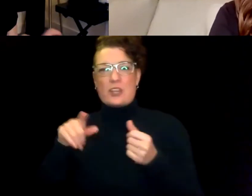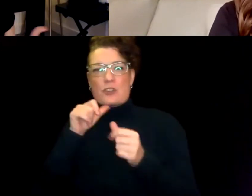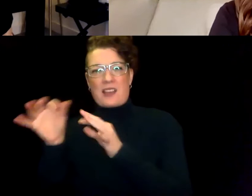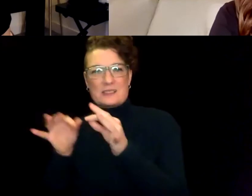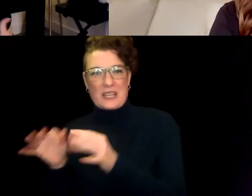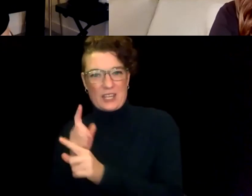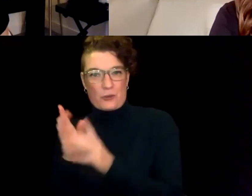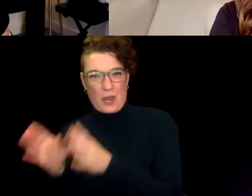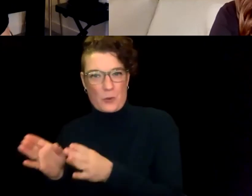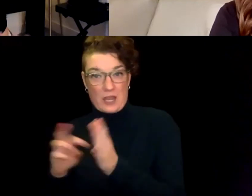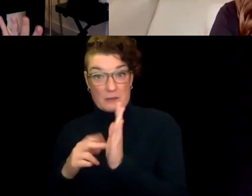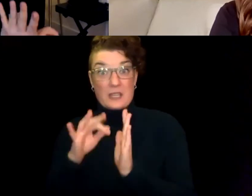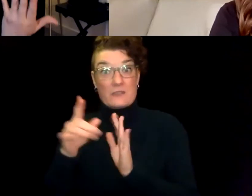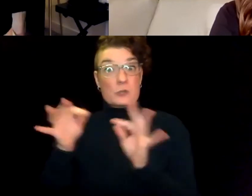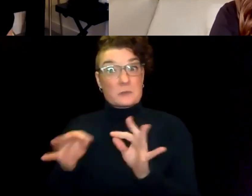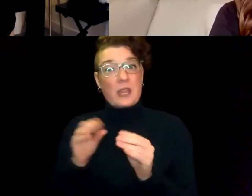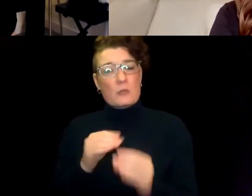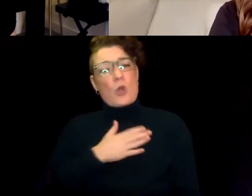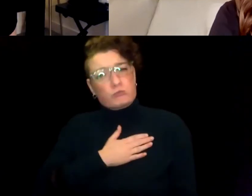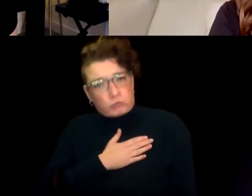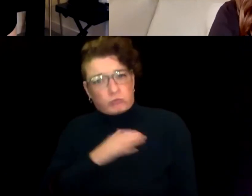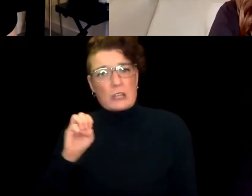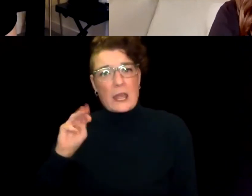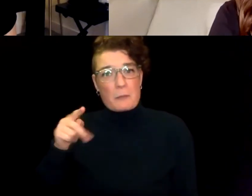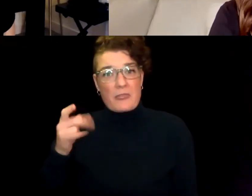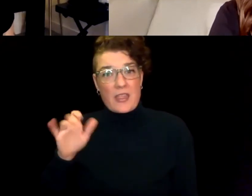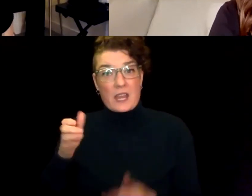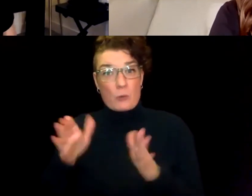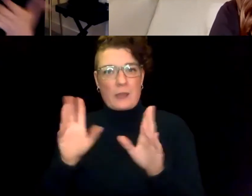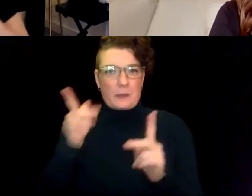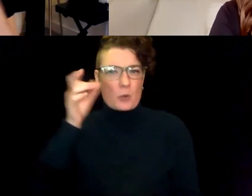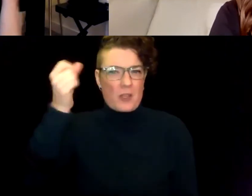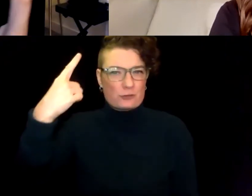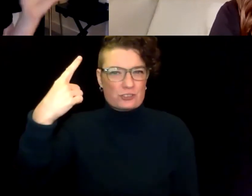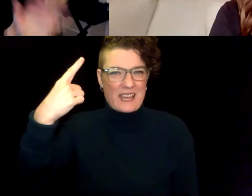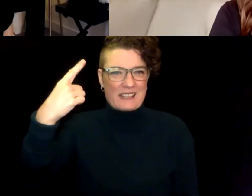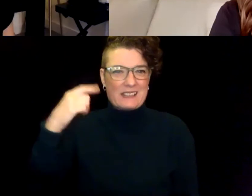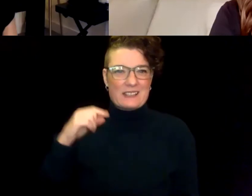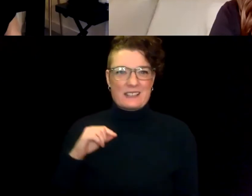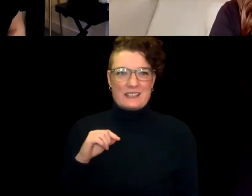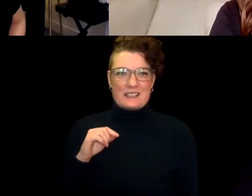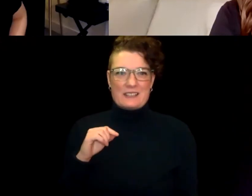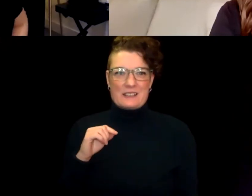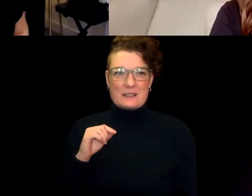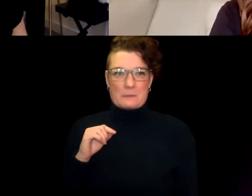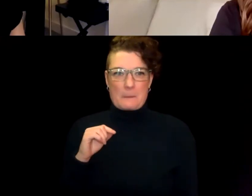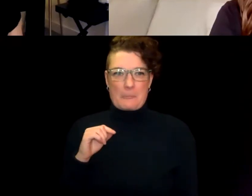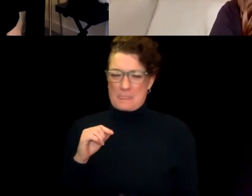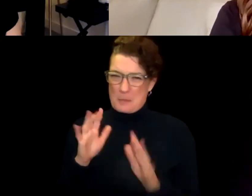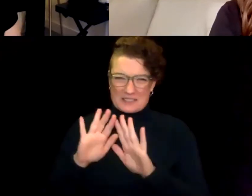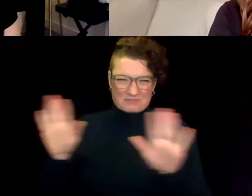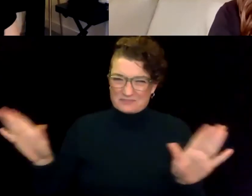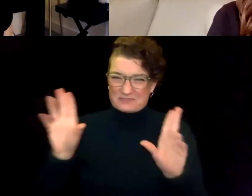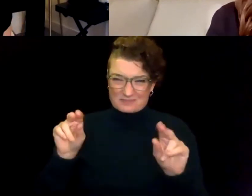was more empathetic, then they would understand. And it's as opposed to like, no, we can see through the bullshit. Like